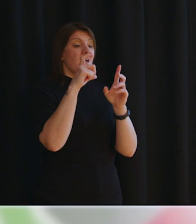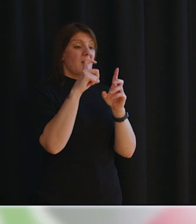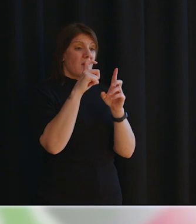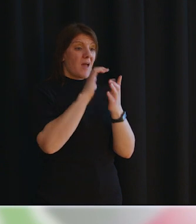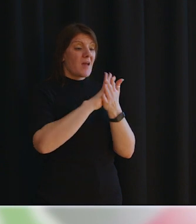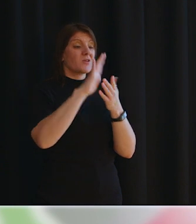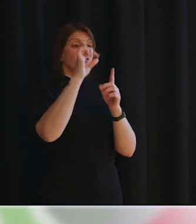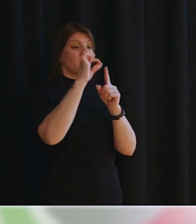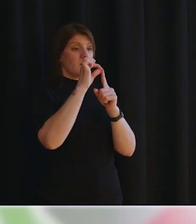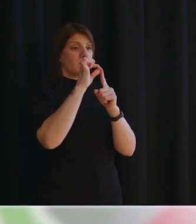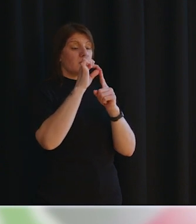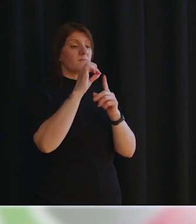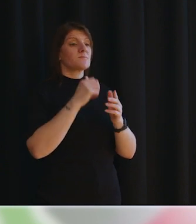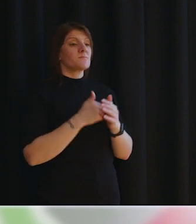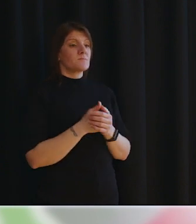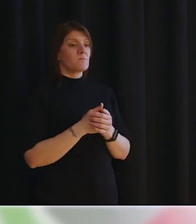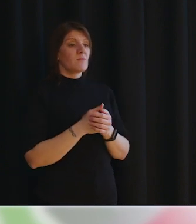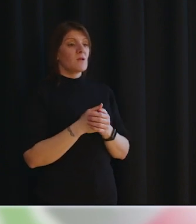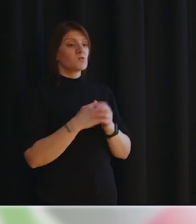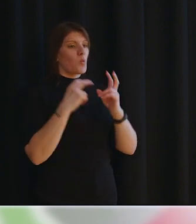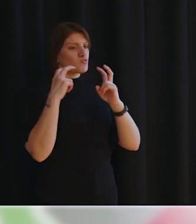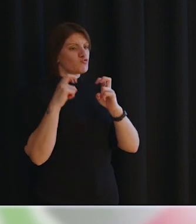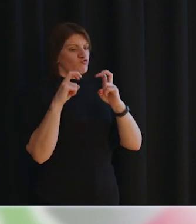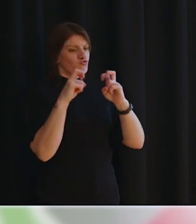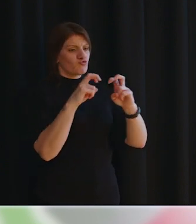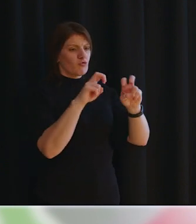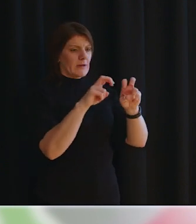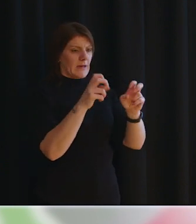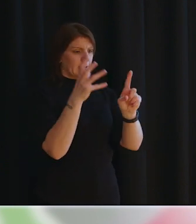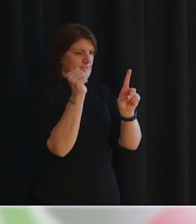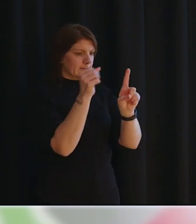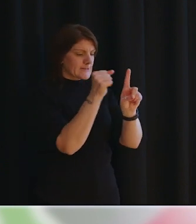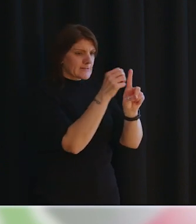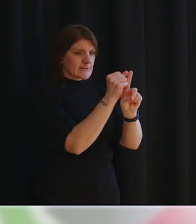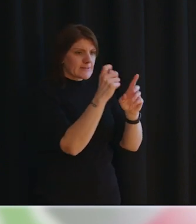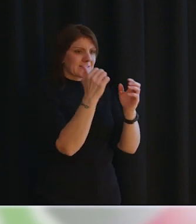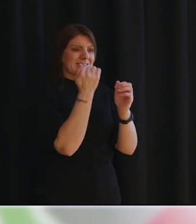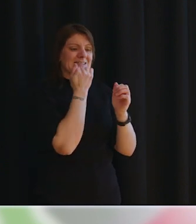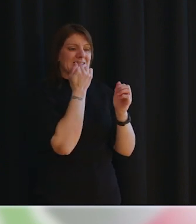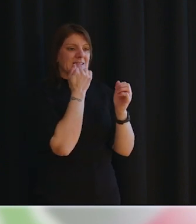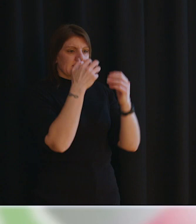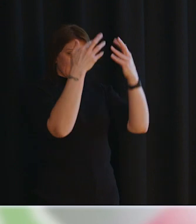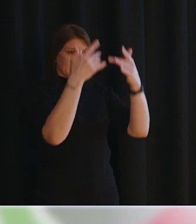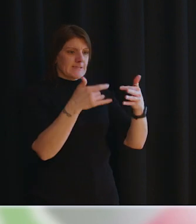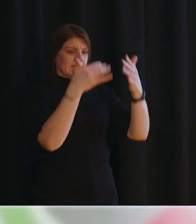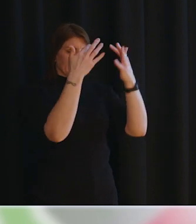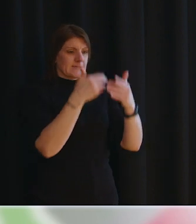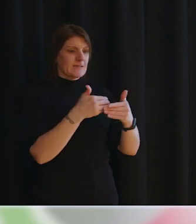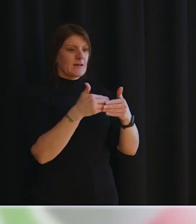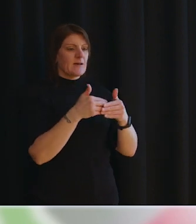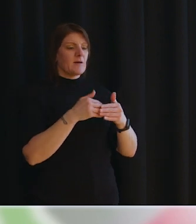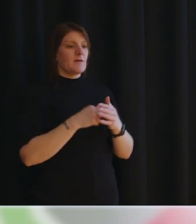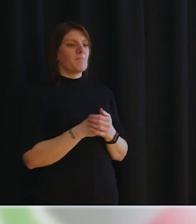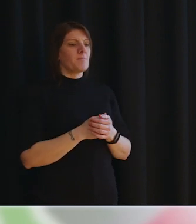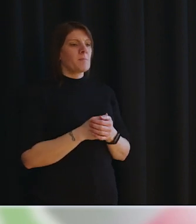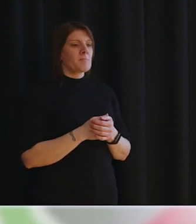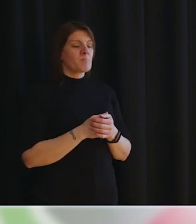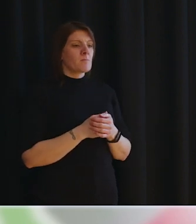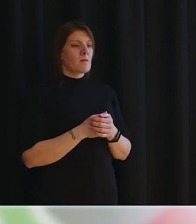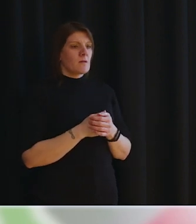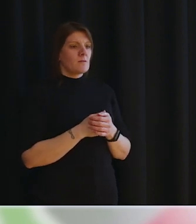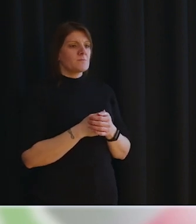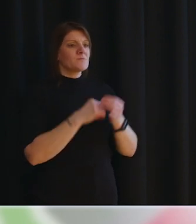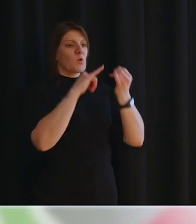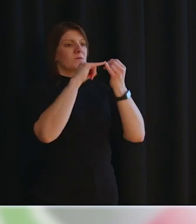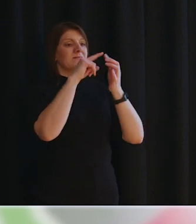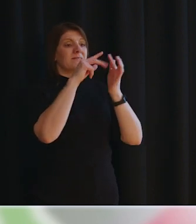that, and tracking data and implementing evidence-based interventions as well. So the SENCo